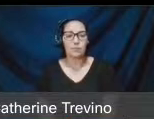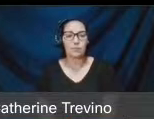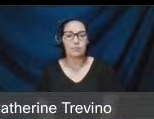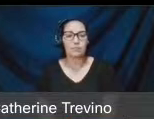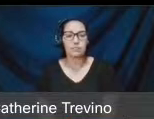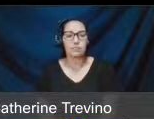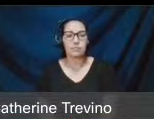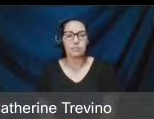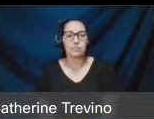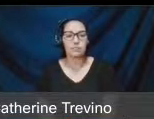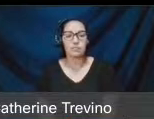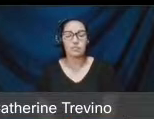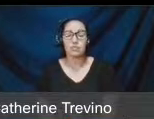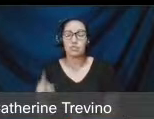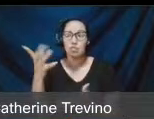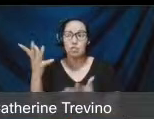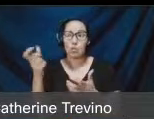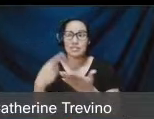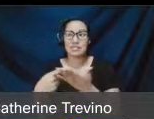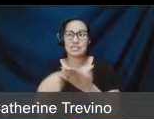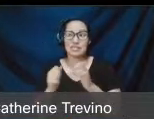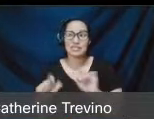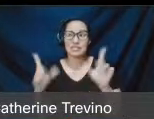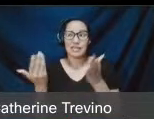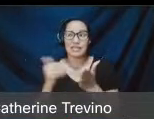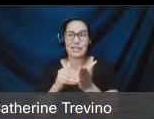Did you want to go back over that slide, Ms. Corden?